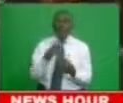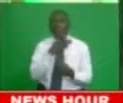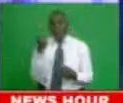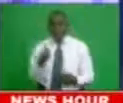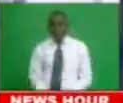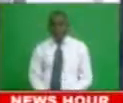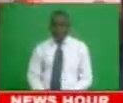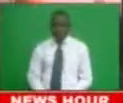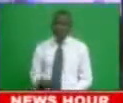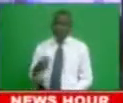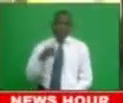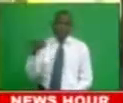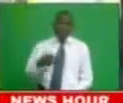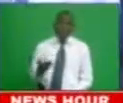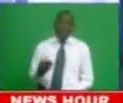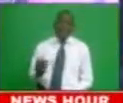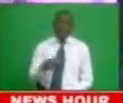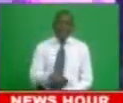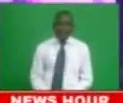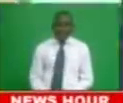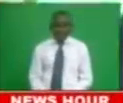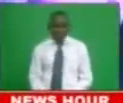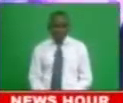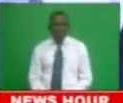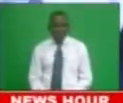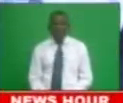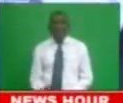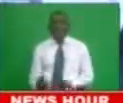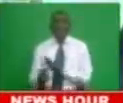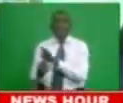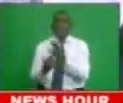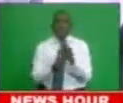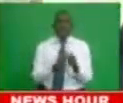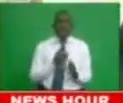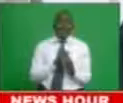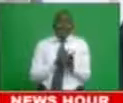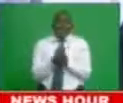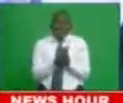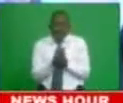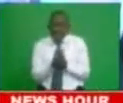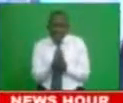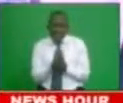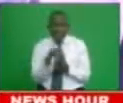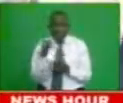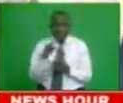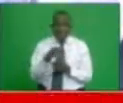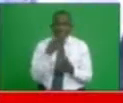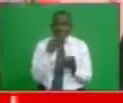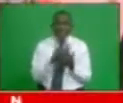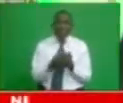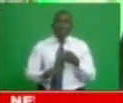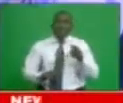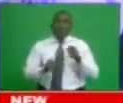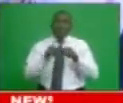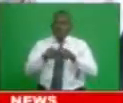peers. We invited you here to show our appreciation for your immense